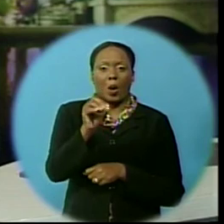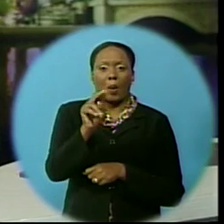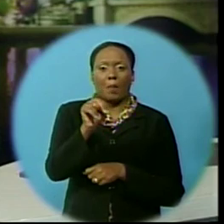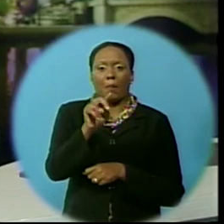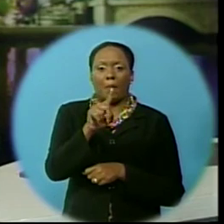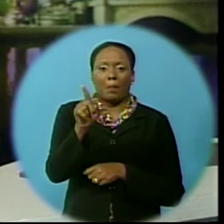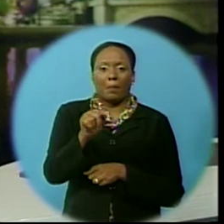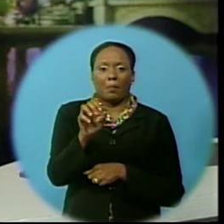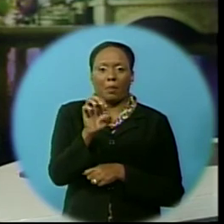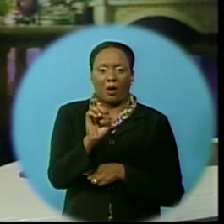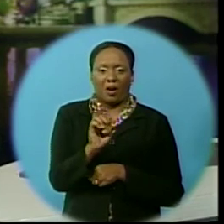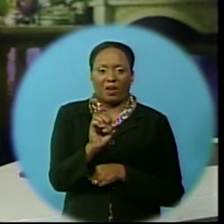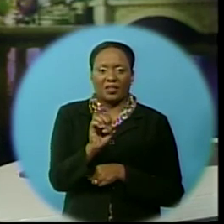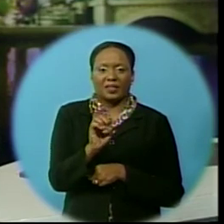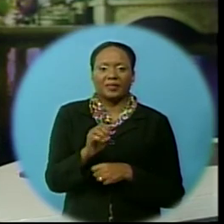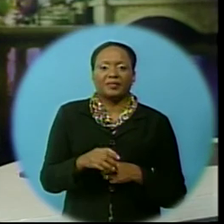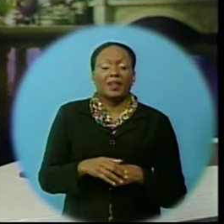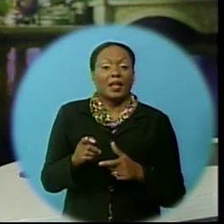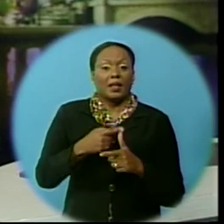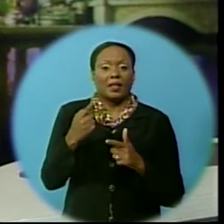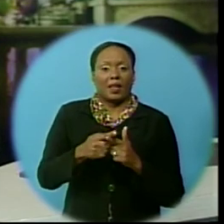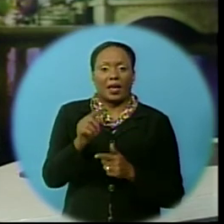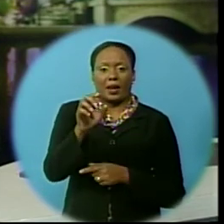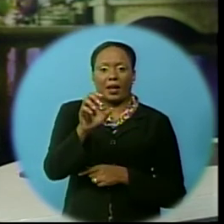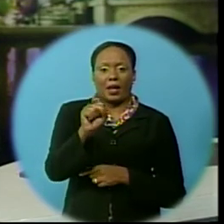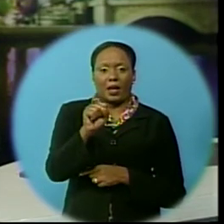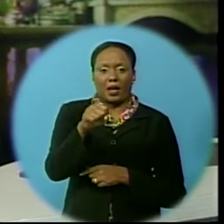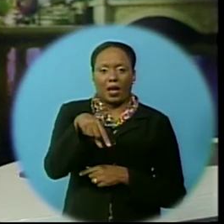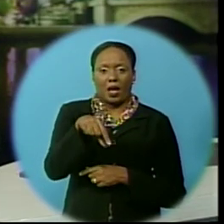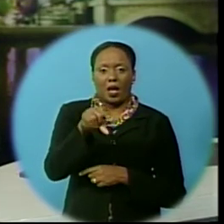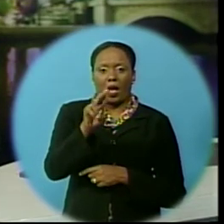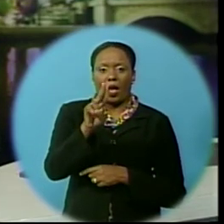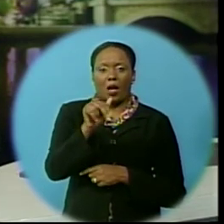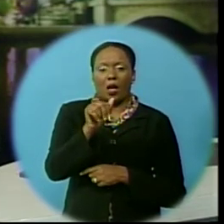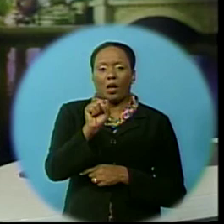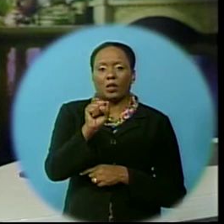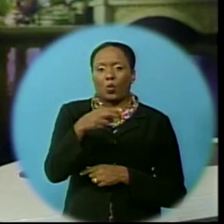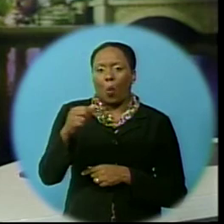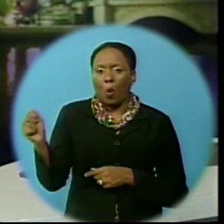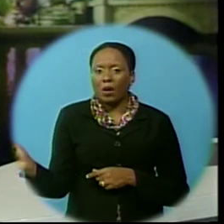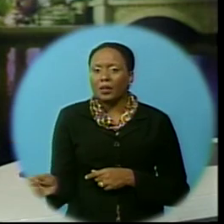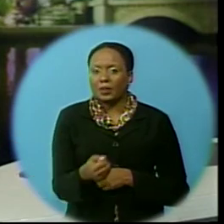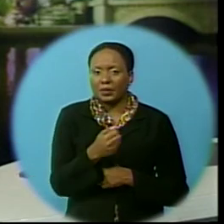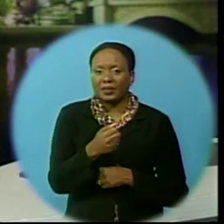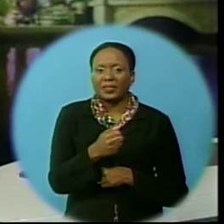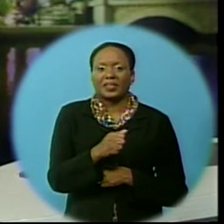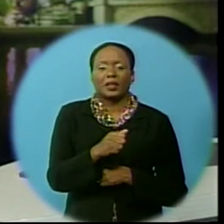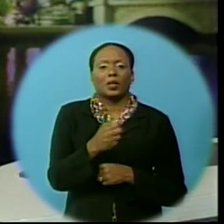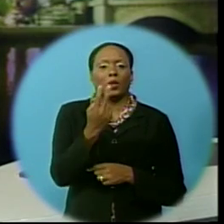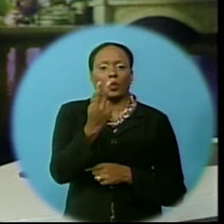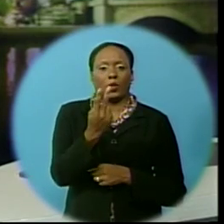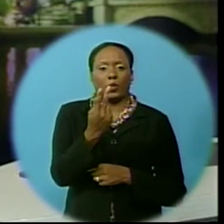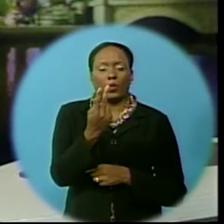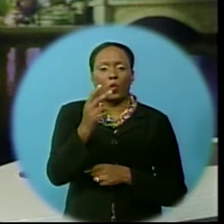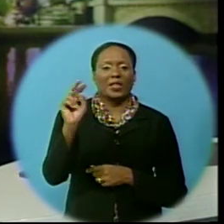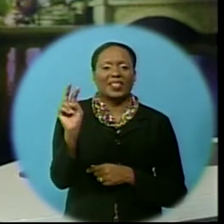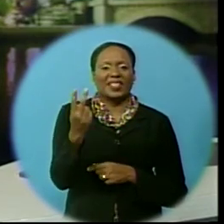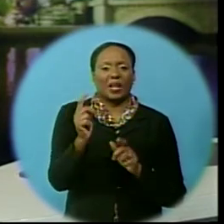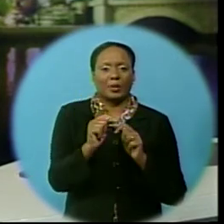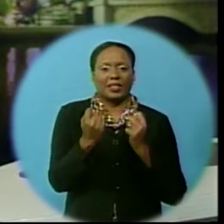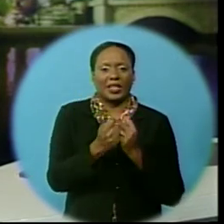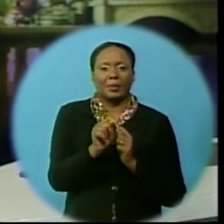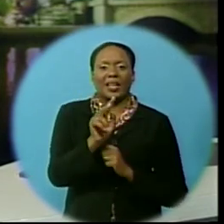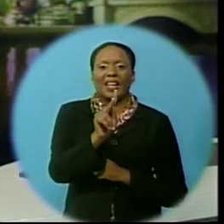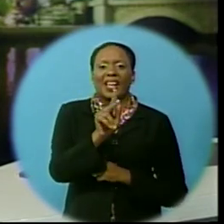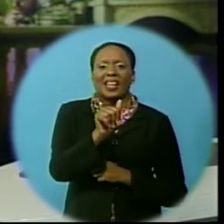with both Marcela Flores and Bridget Marleno. They were both clocked at 13.9. Then in squash, the mixed pair